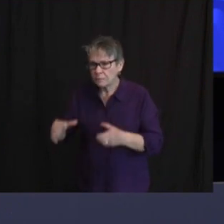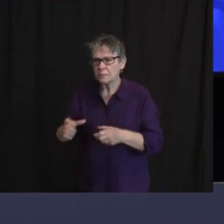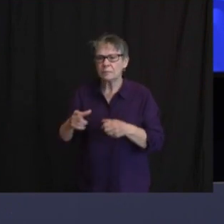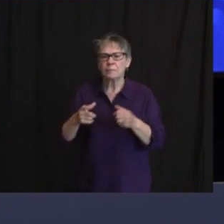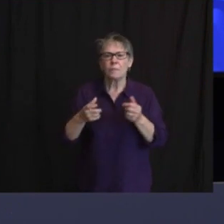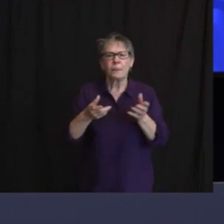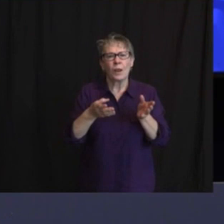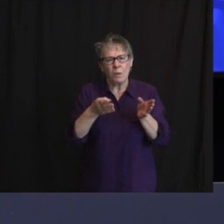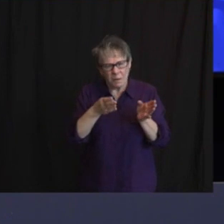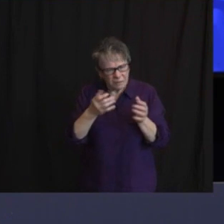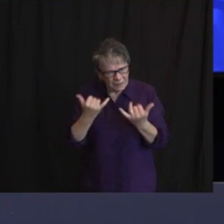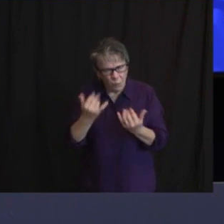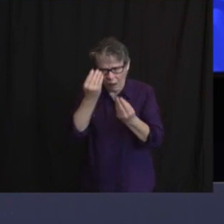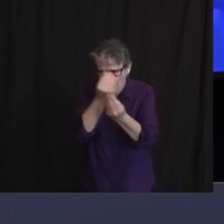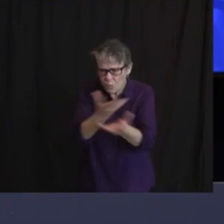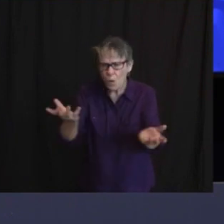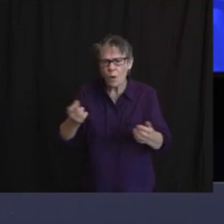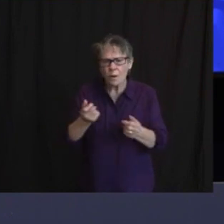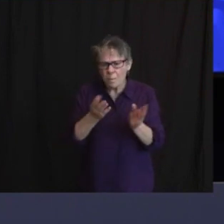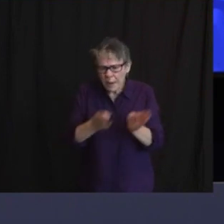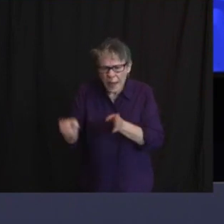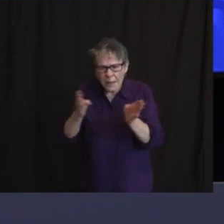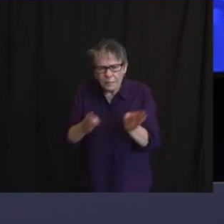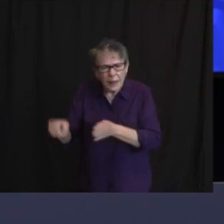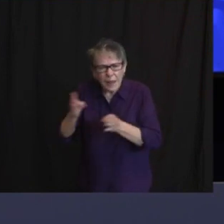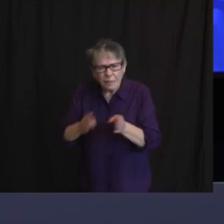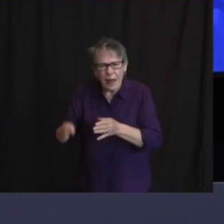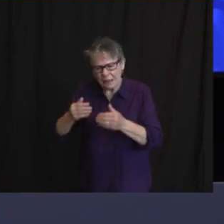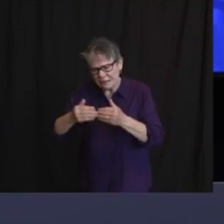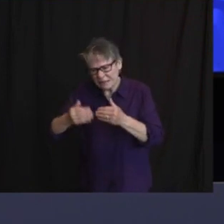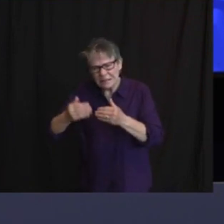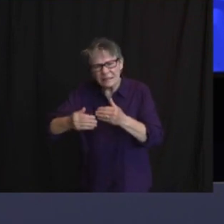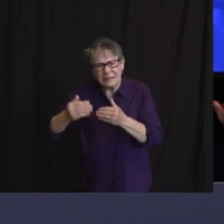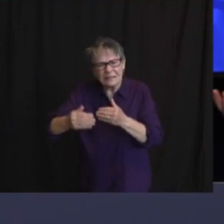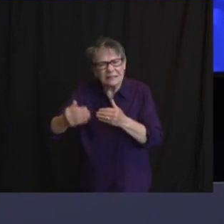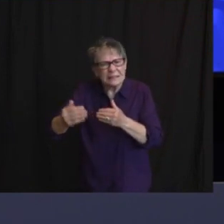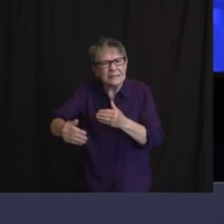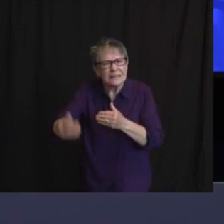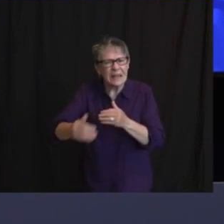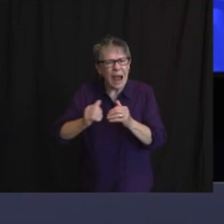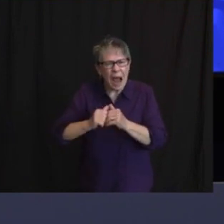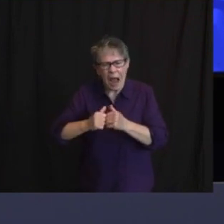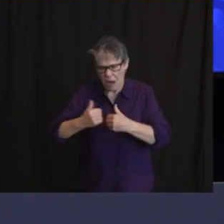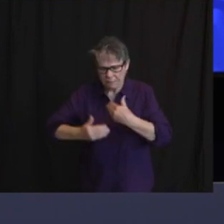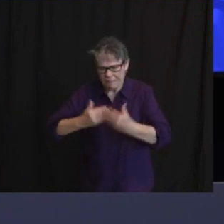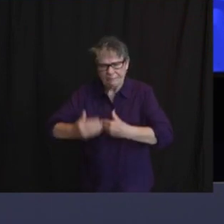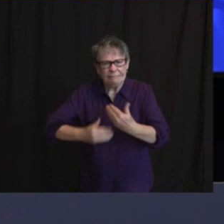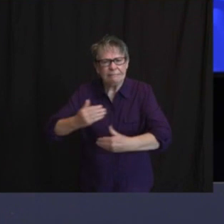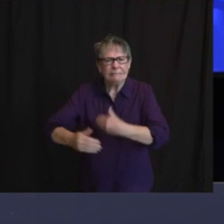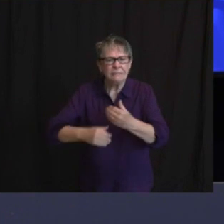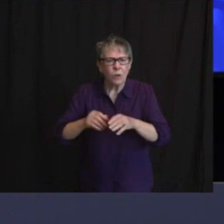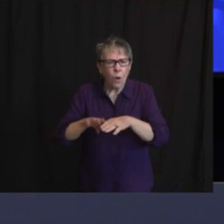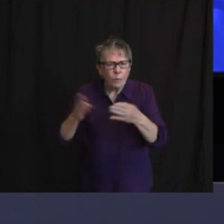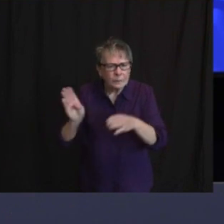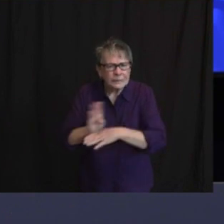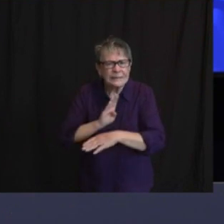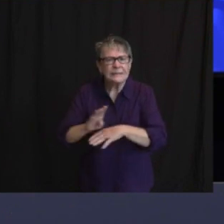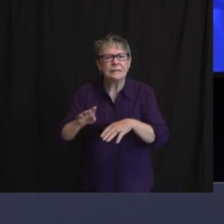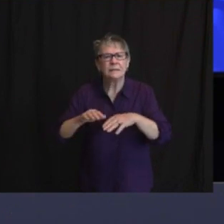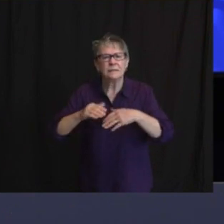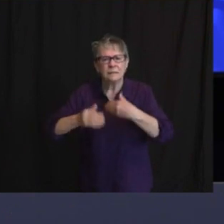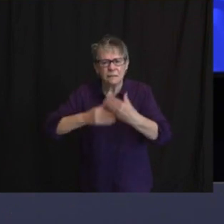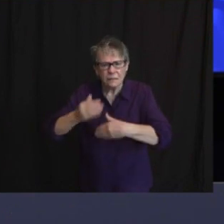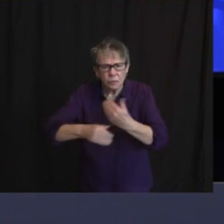support. So we're guided by those four basically pillars of incident command, and that's under, as the governor said, under Commissioner